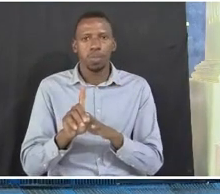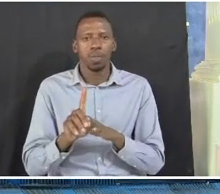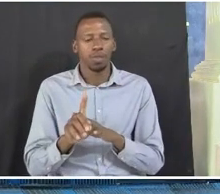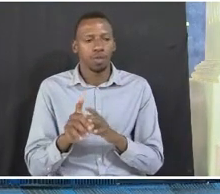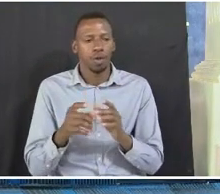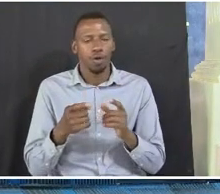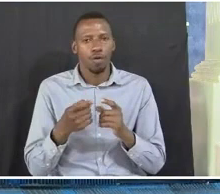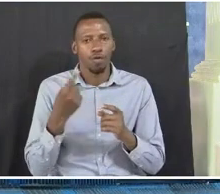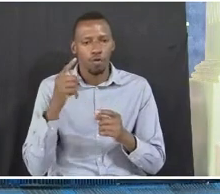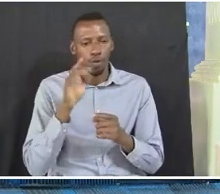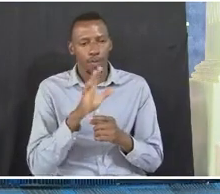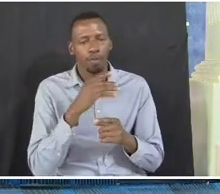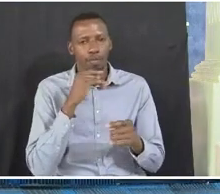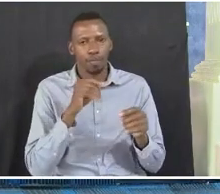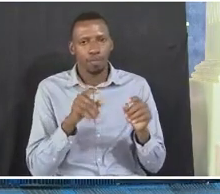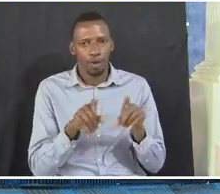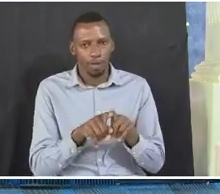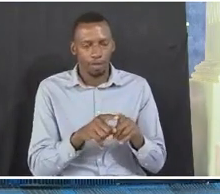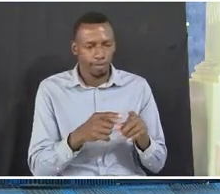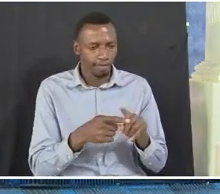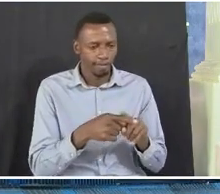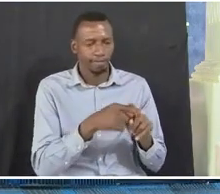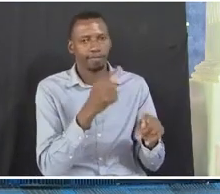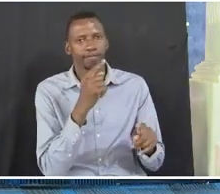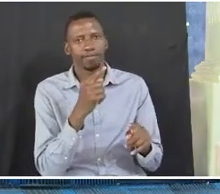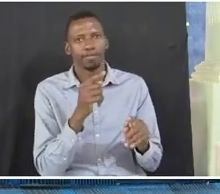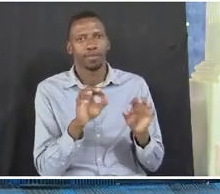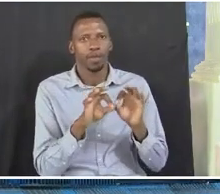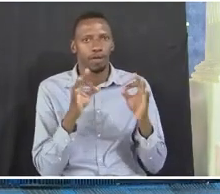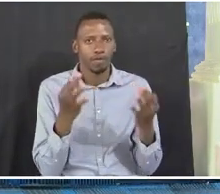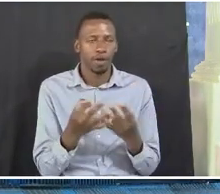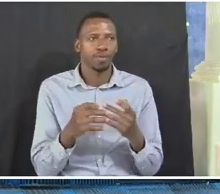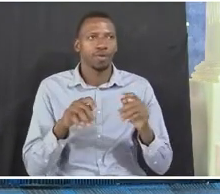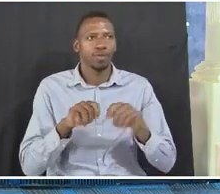brother and killed him. Family brokenness.